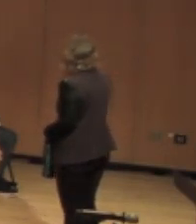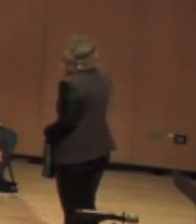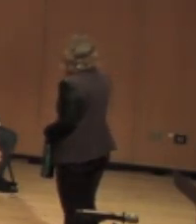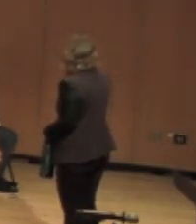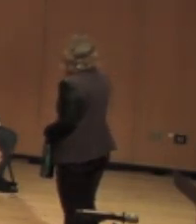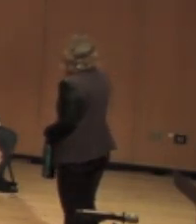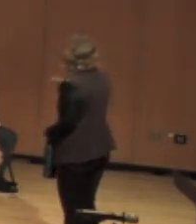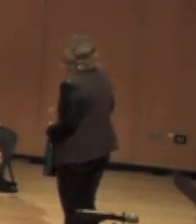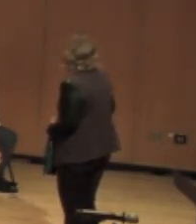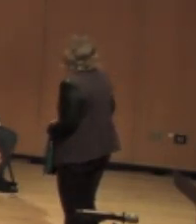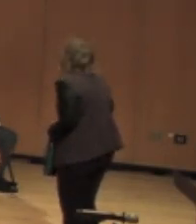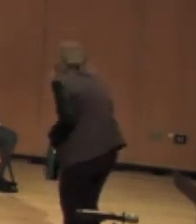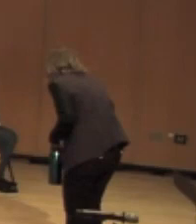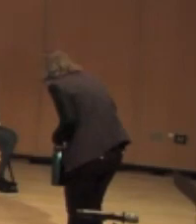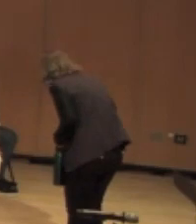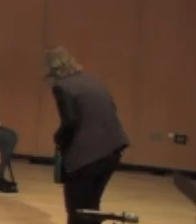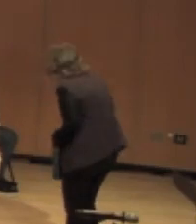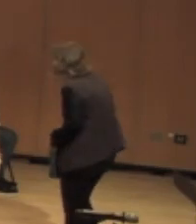e